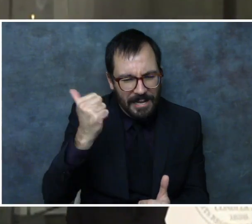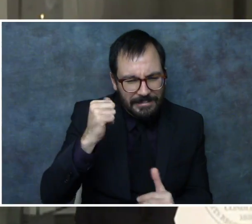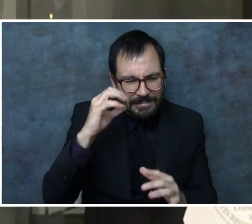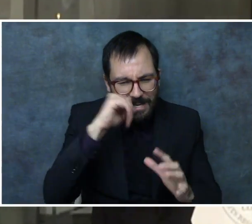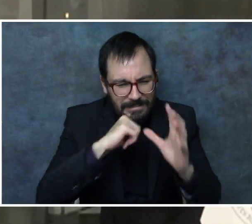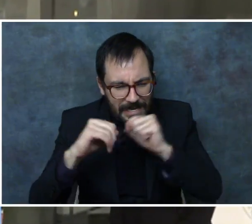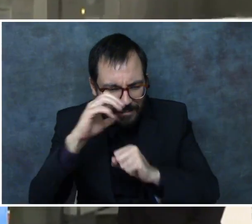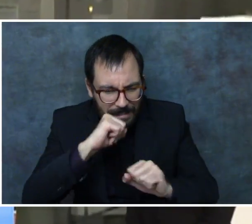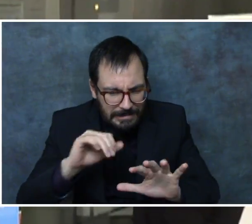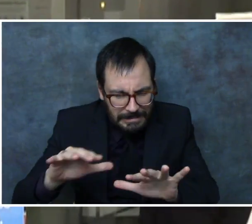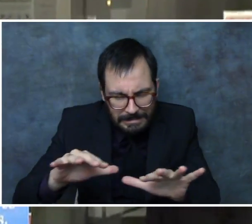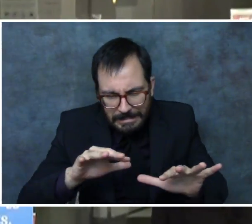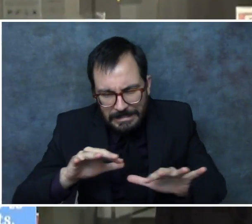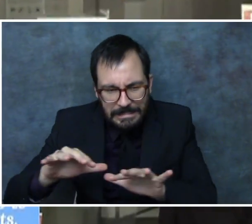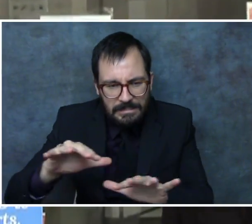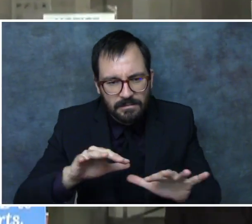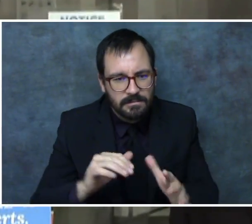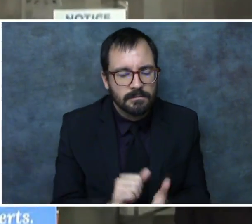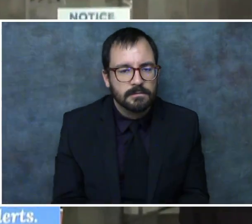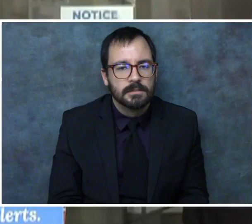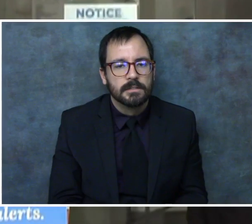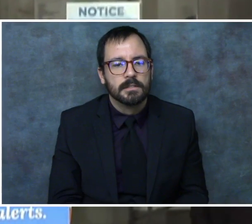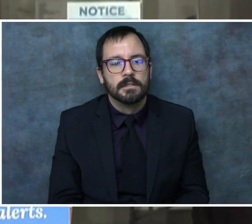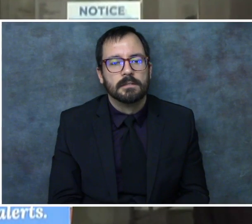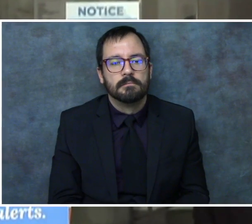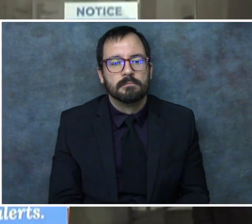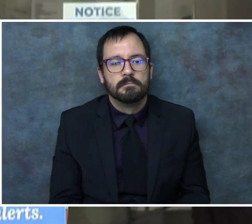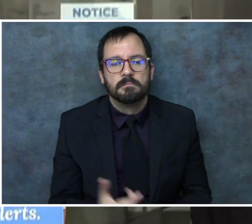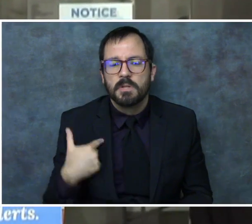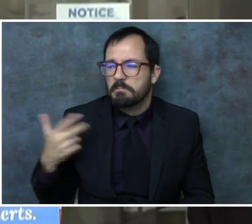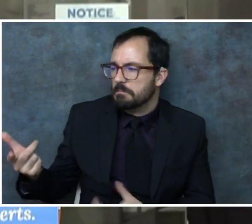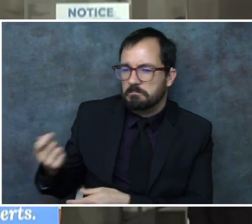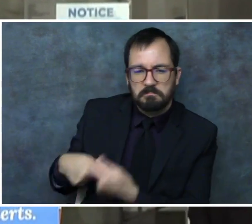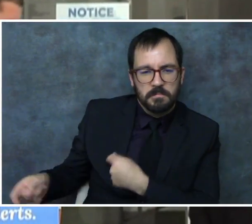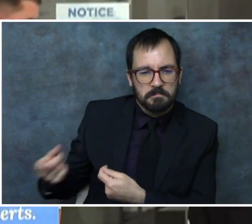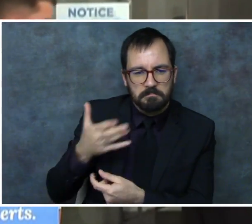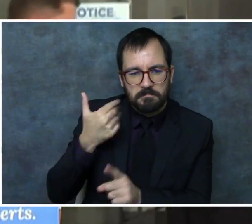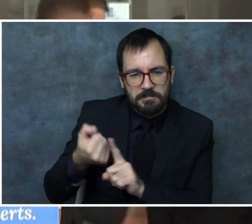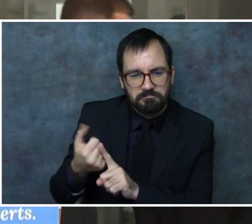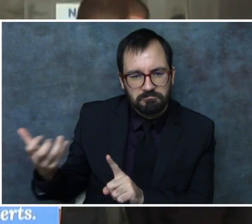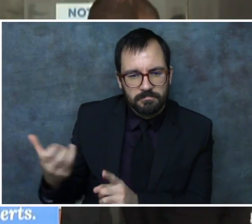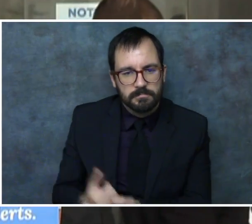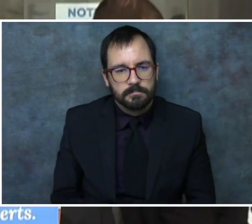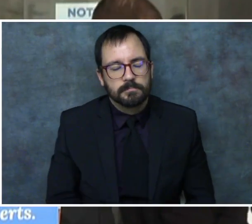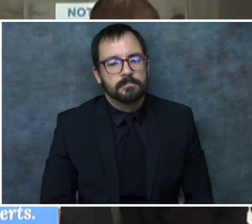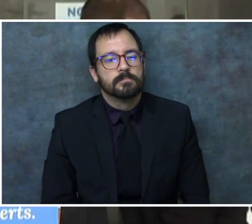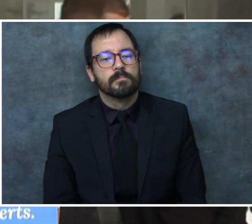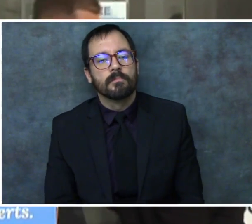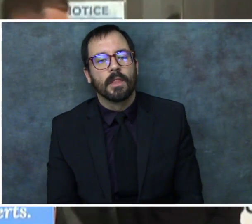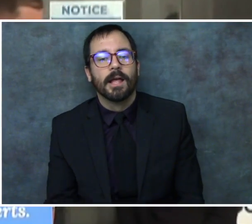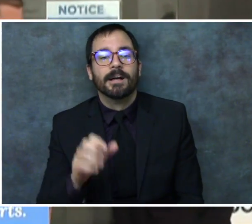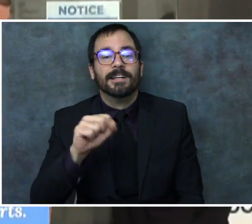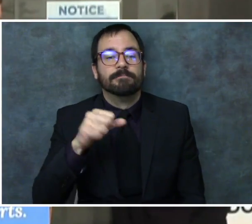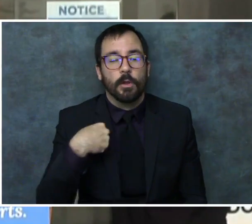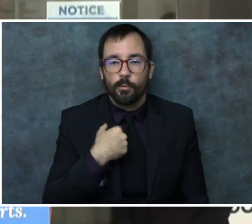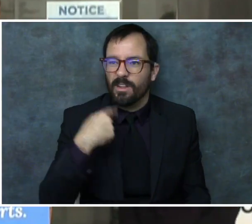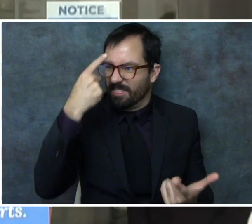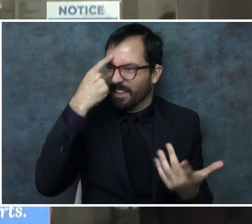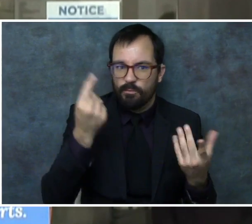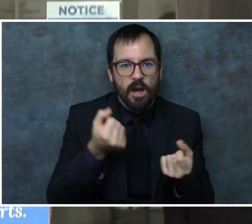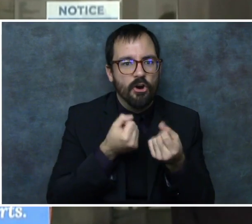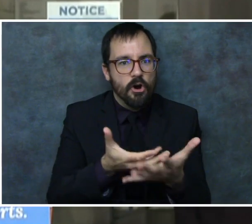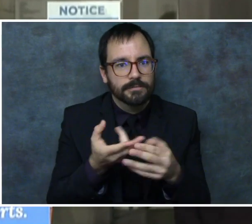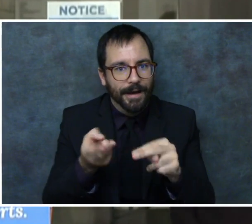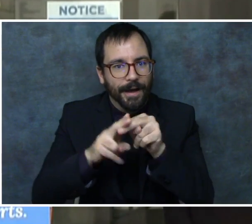Thanks, Mayor. The question is, what do we think is causing this uptick? I mean, unfortunately, it's a combination of a lot of different things. I mean, you'll see from